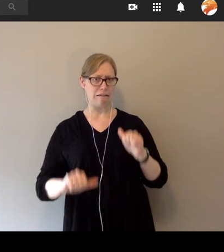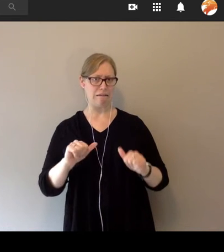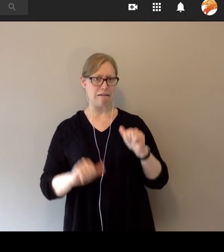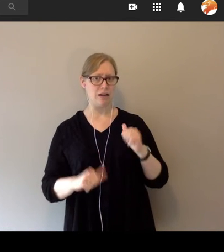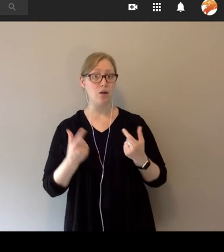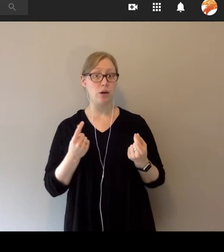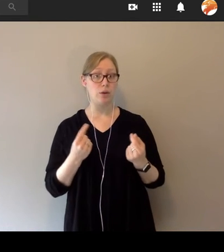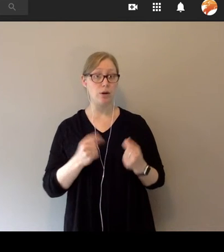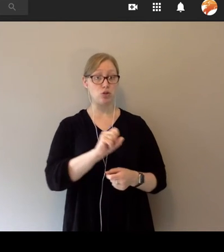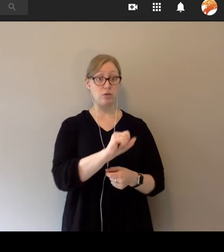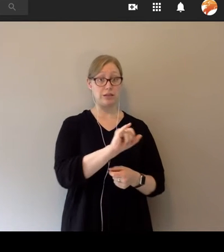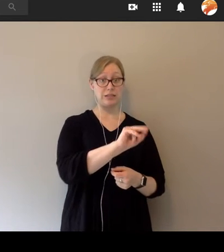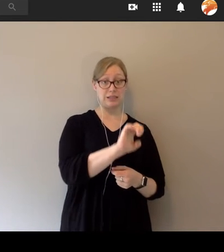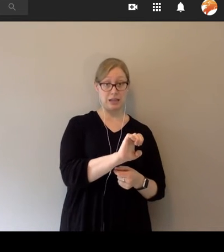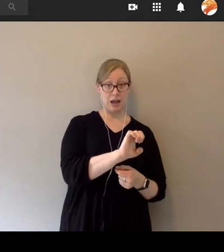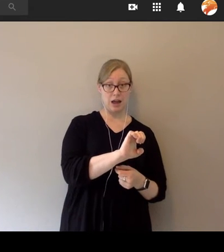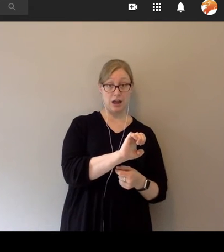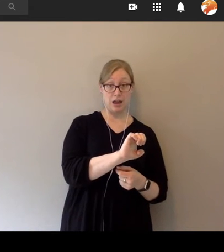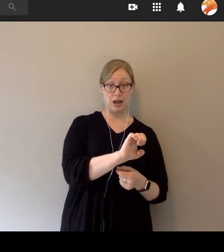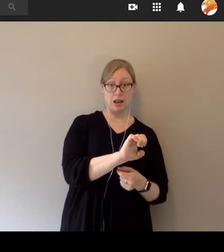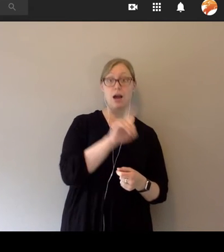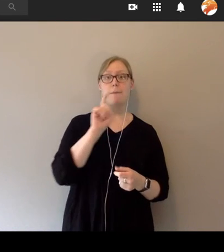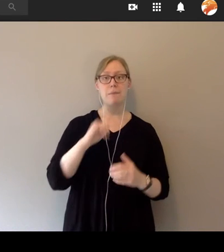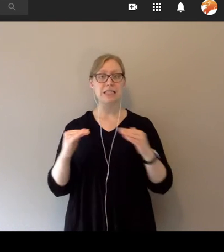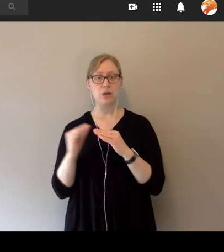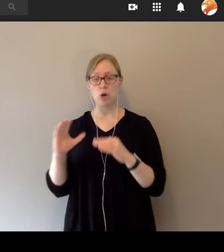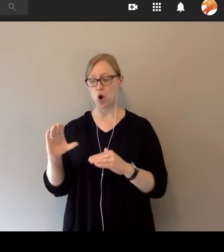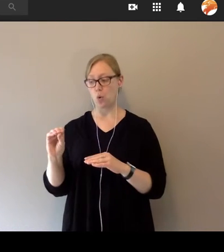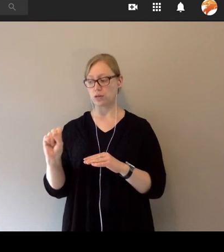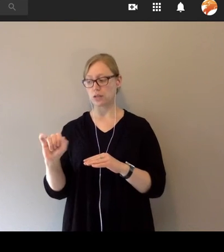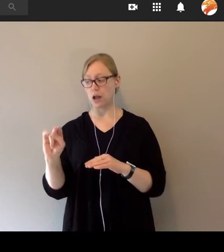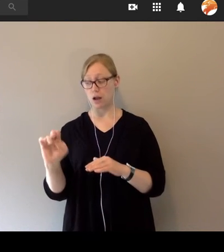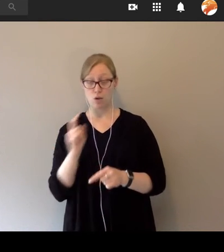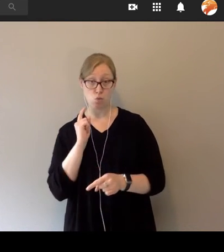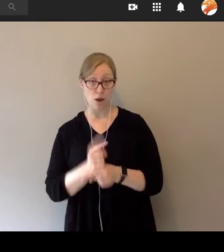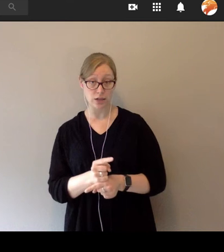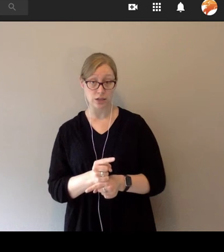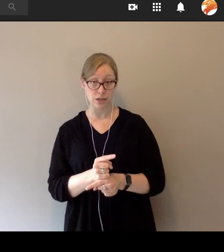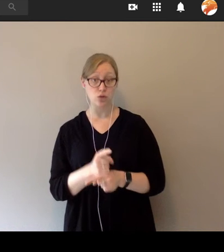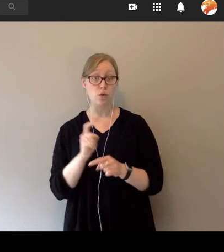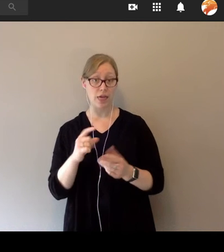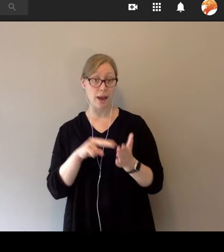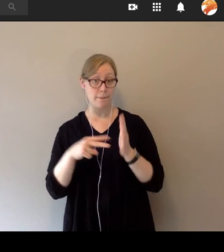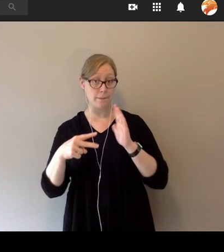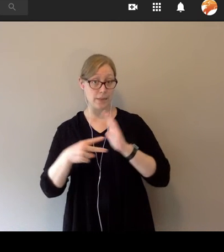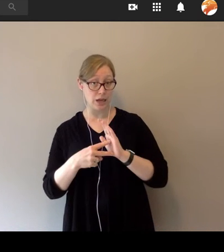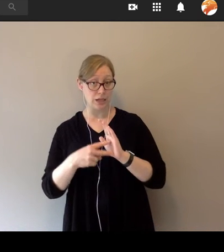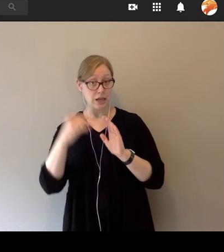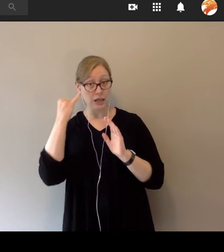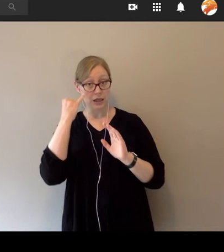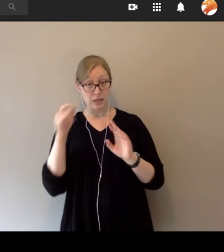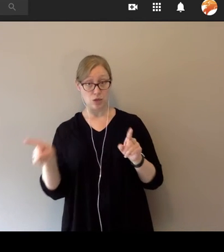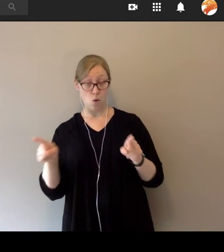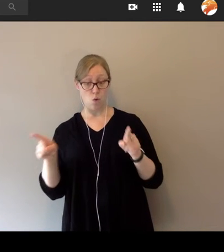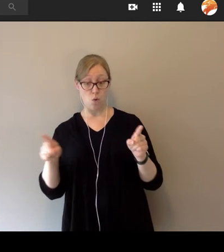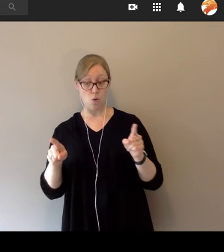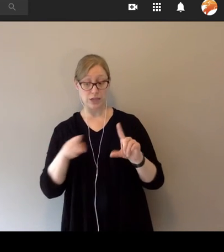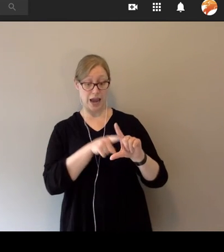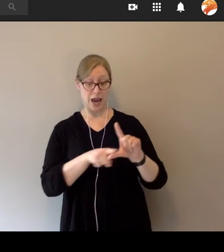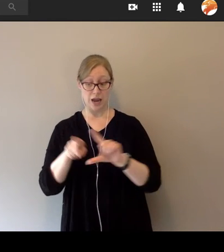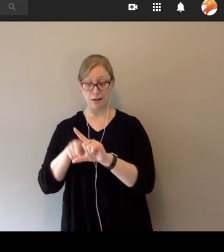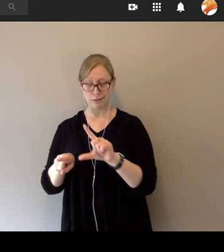this angle has to be equal to the cosine of that angle. And that tells you that that these angles, which is the